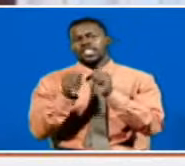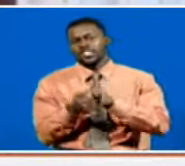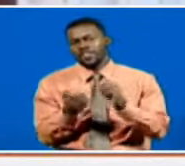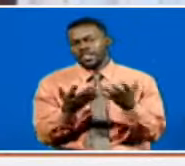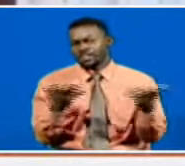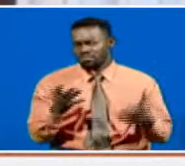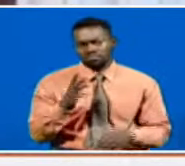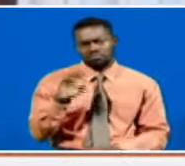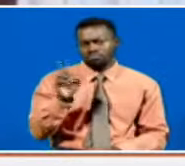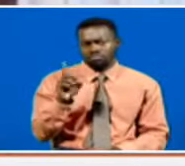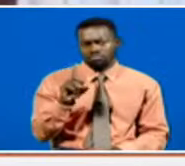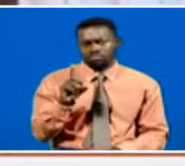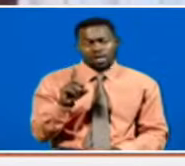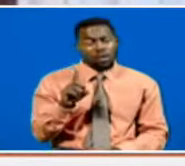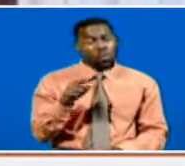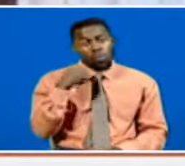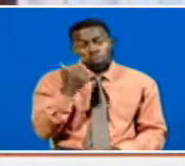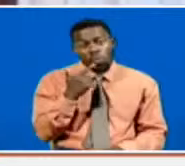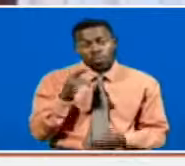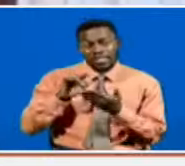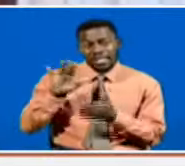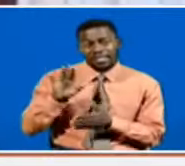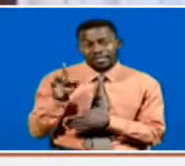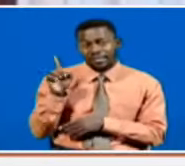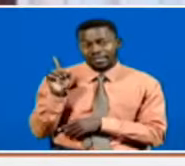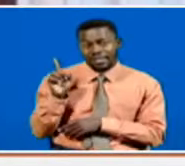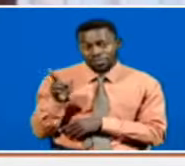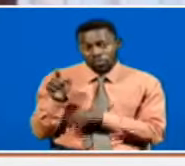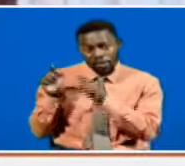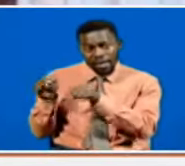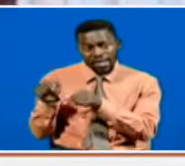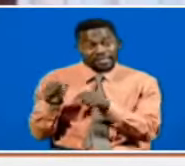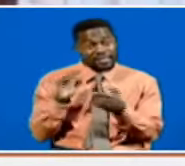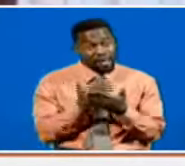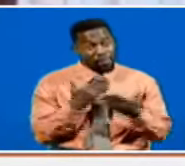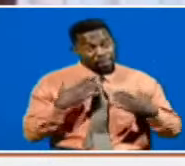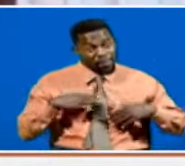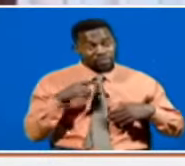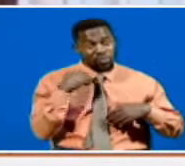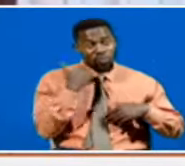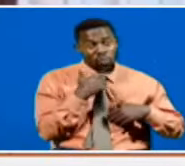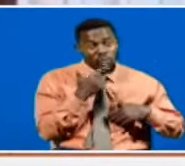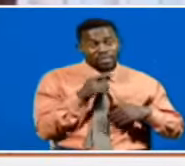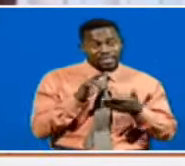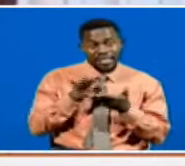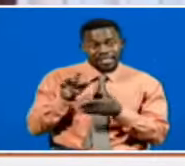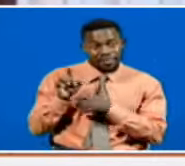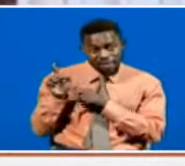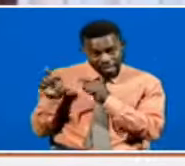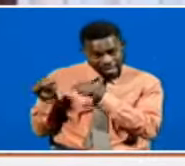who sent him to Bomas, some of them are here. Some of the people who sent him to Bomas,